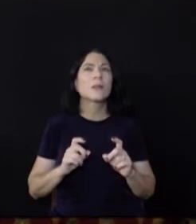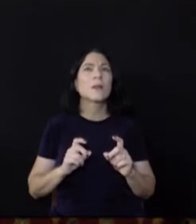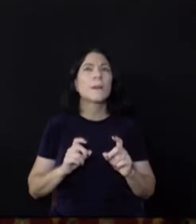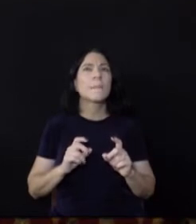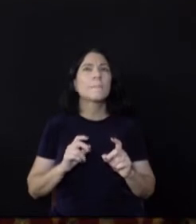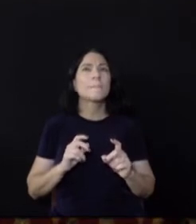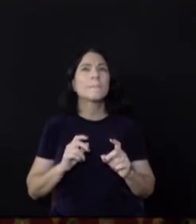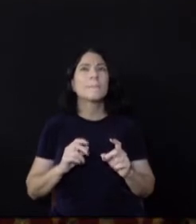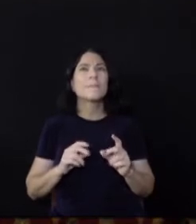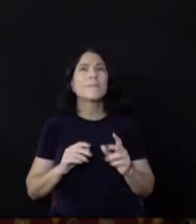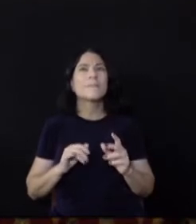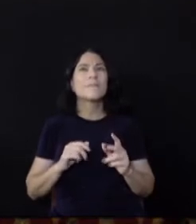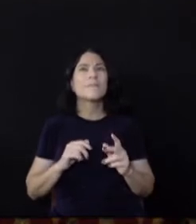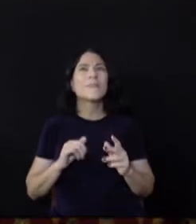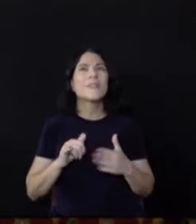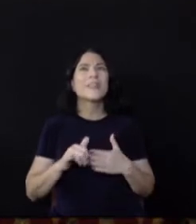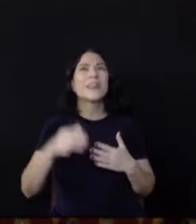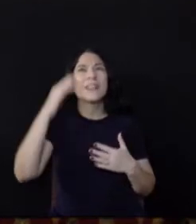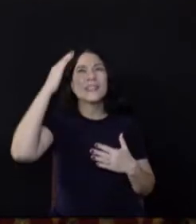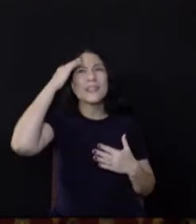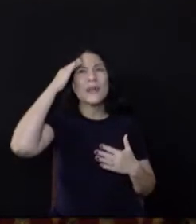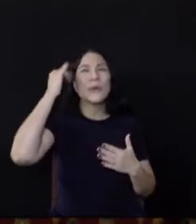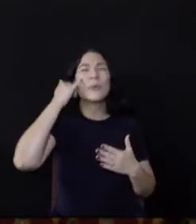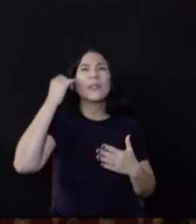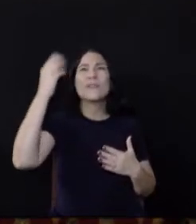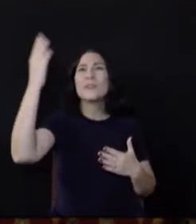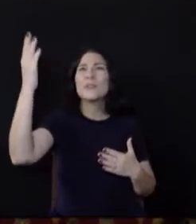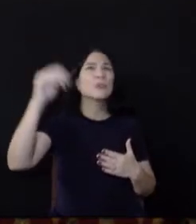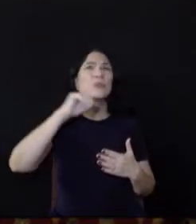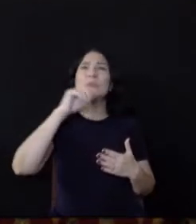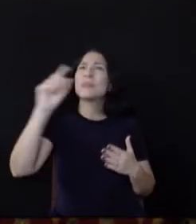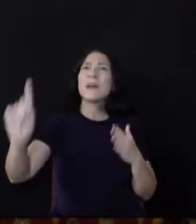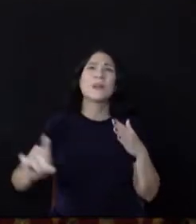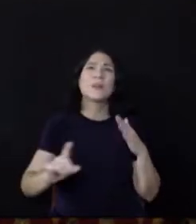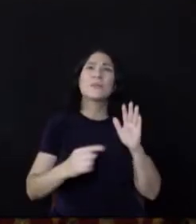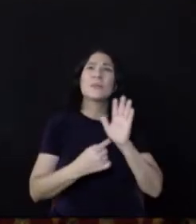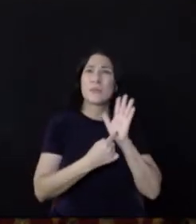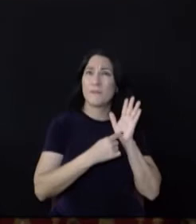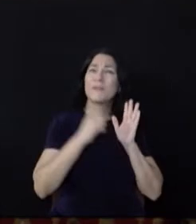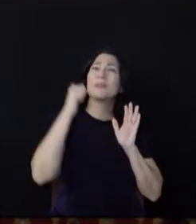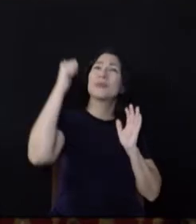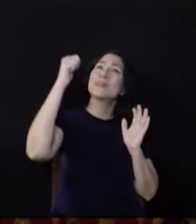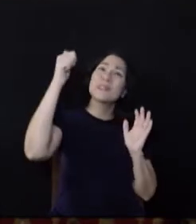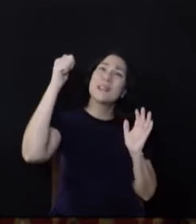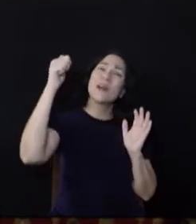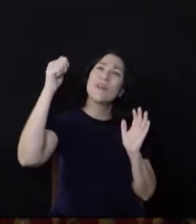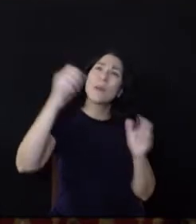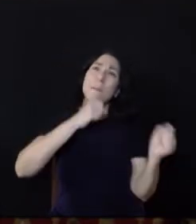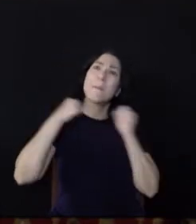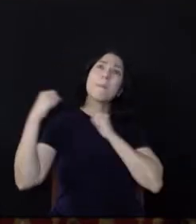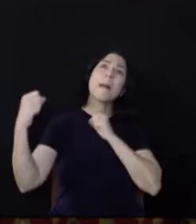who know that unless you reveal yourself in some powerful way,